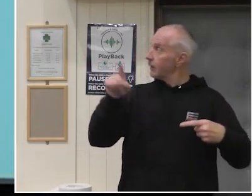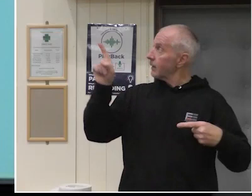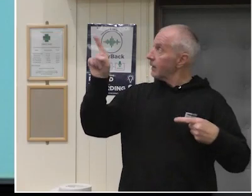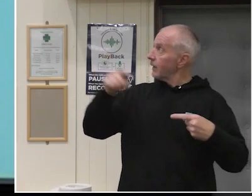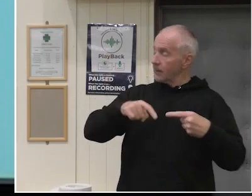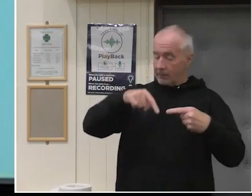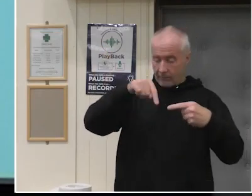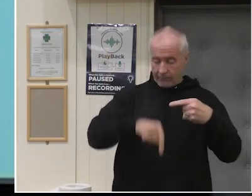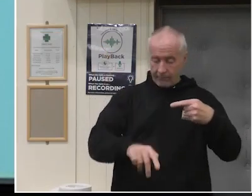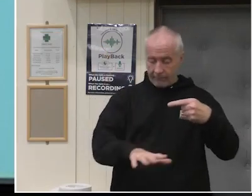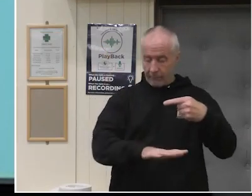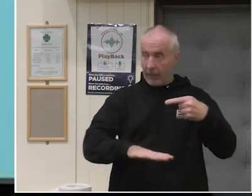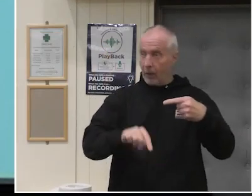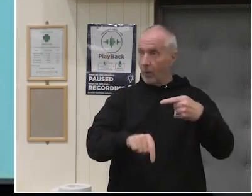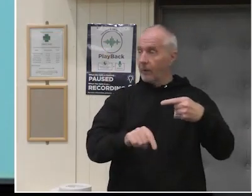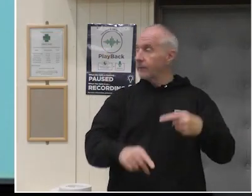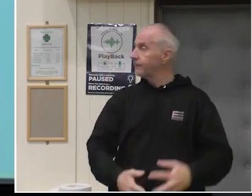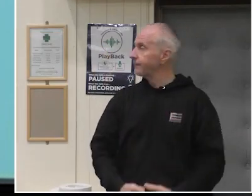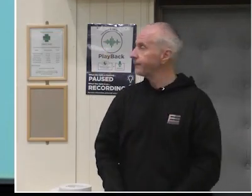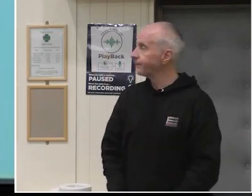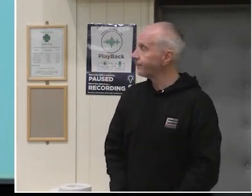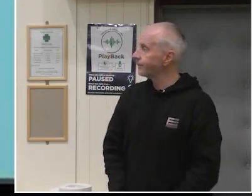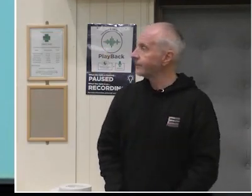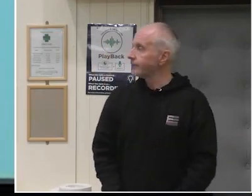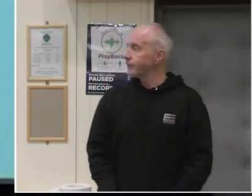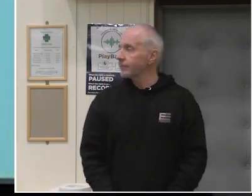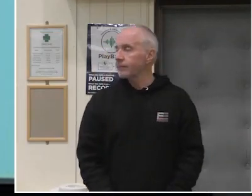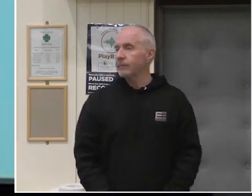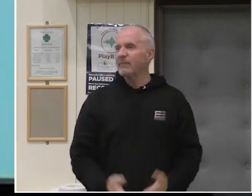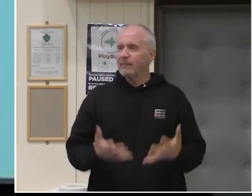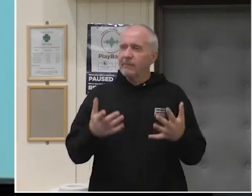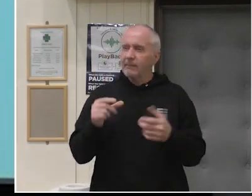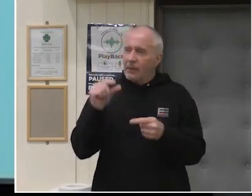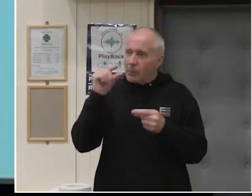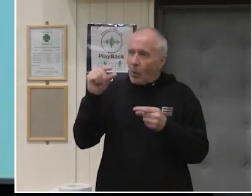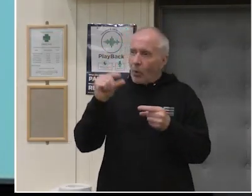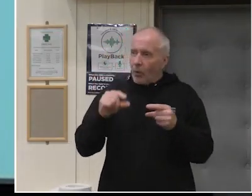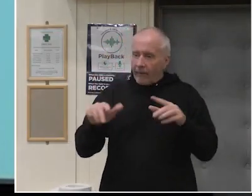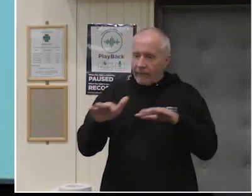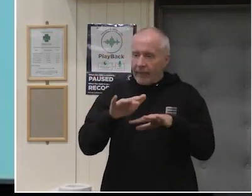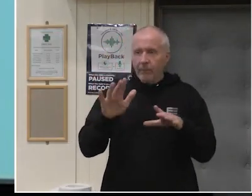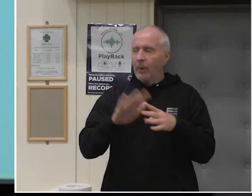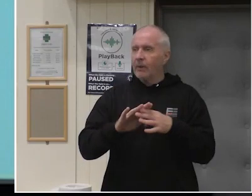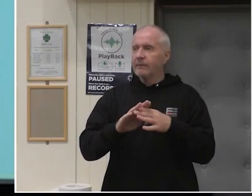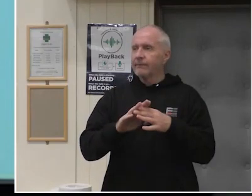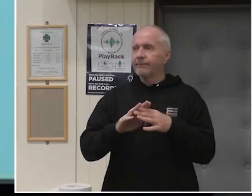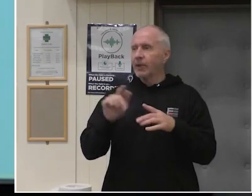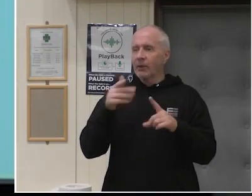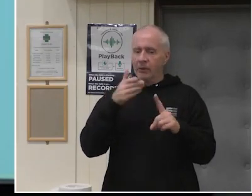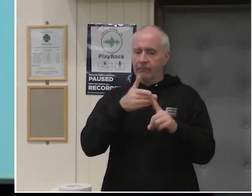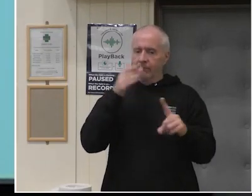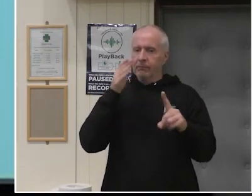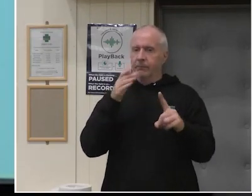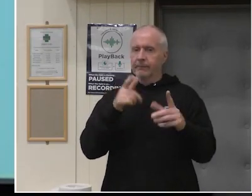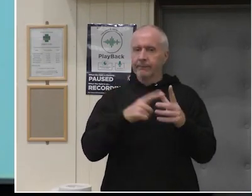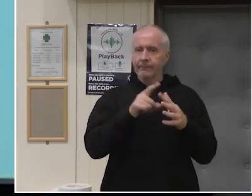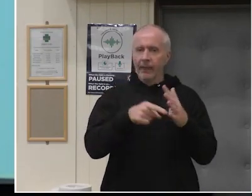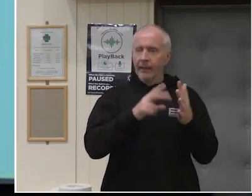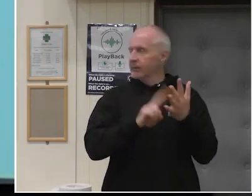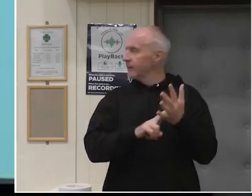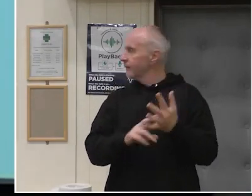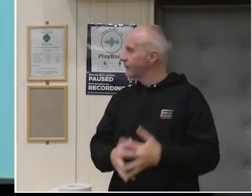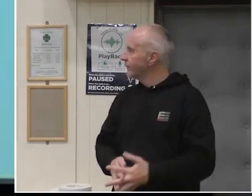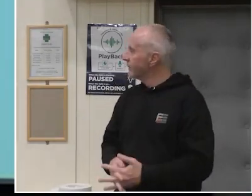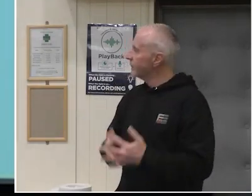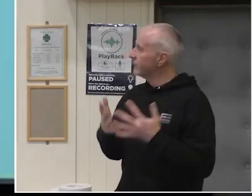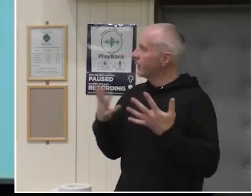below. It operates in a little bit of a field, but it would never be enough to actually detect axions. It's not strong enough at that. Nor